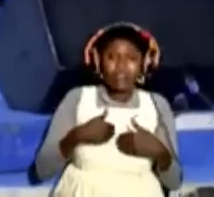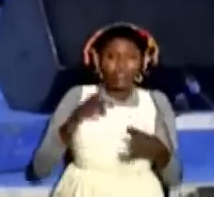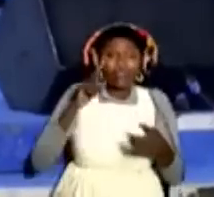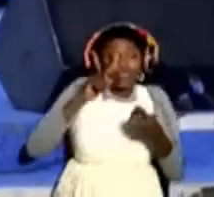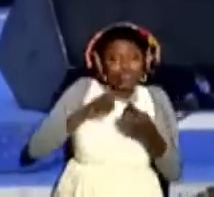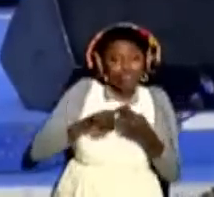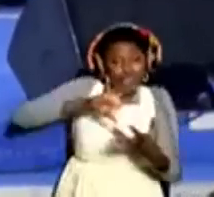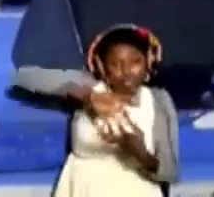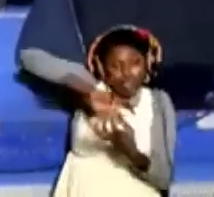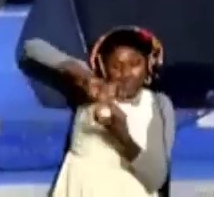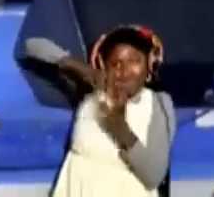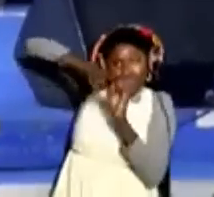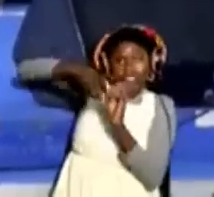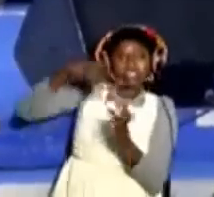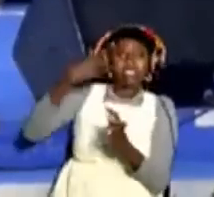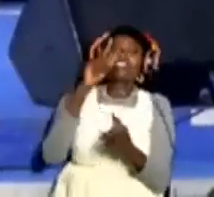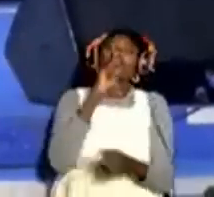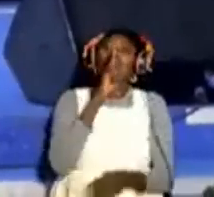to twist the truth?